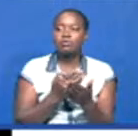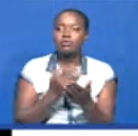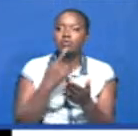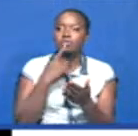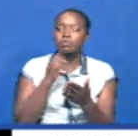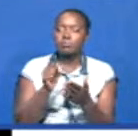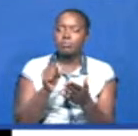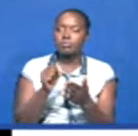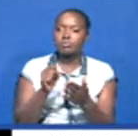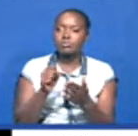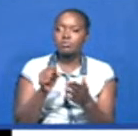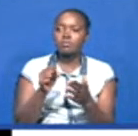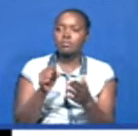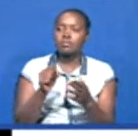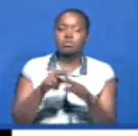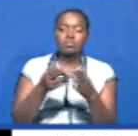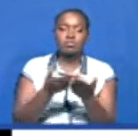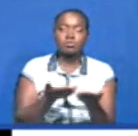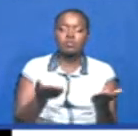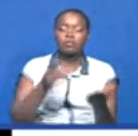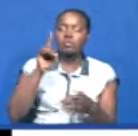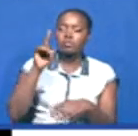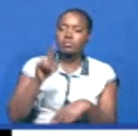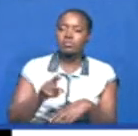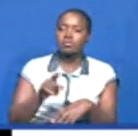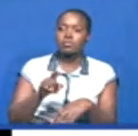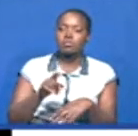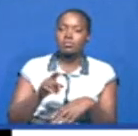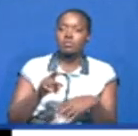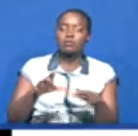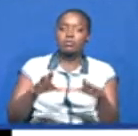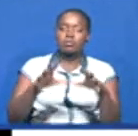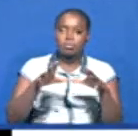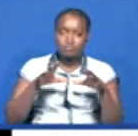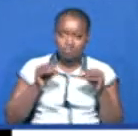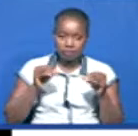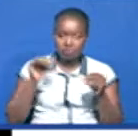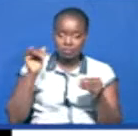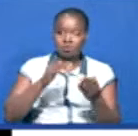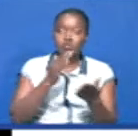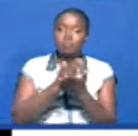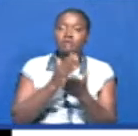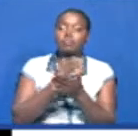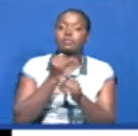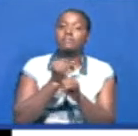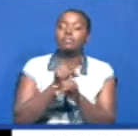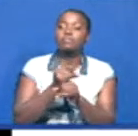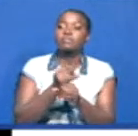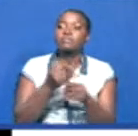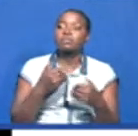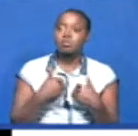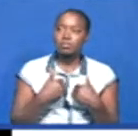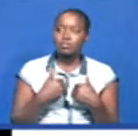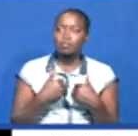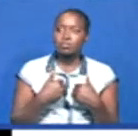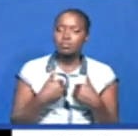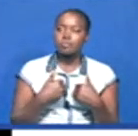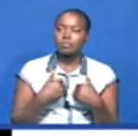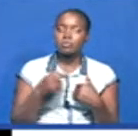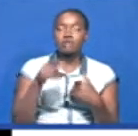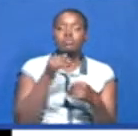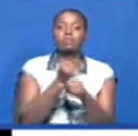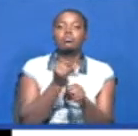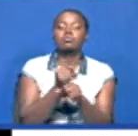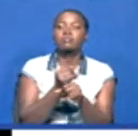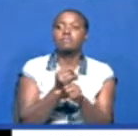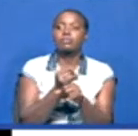here, we must acknowledge that indeed we have a job to do, and this job, we are not going